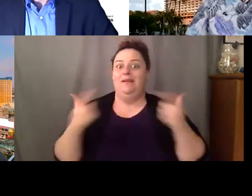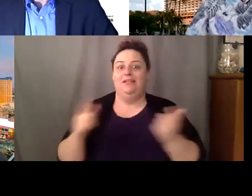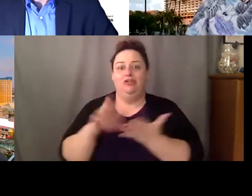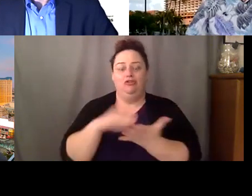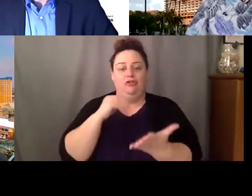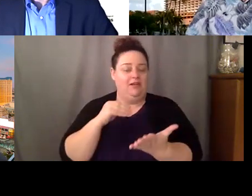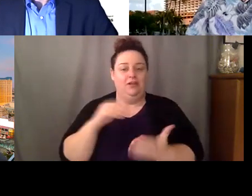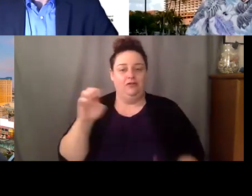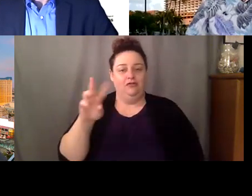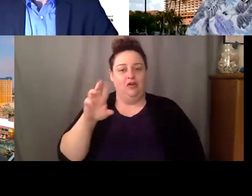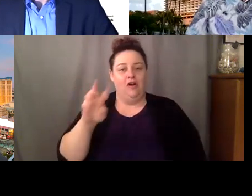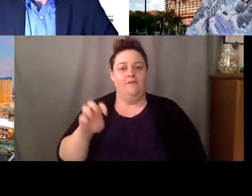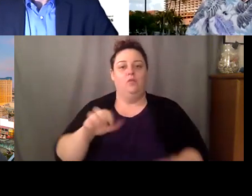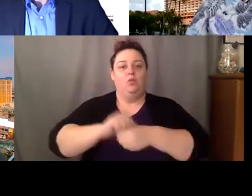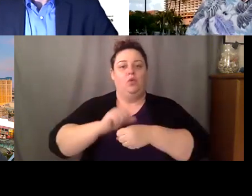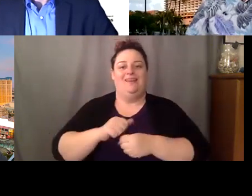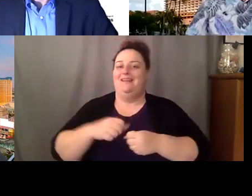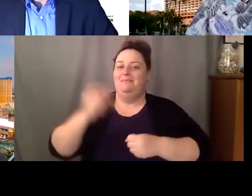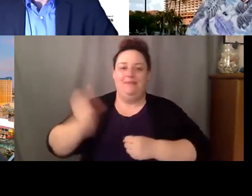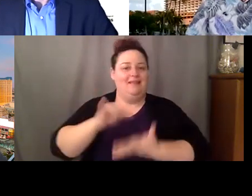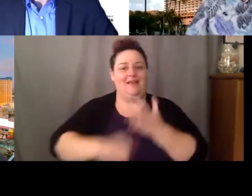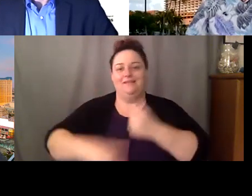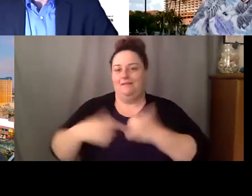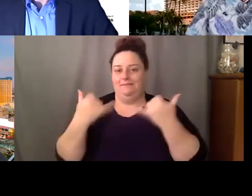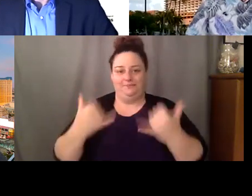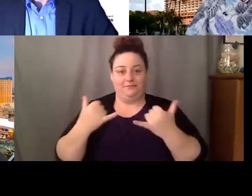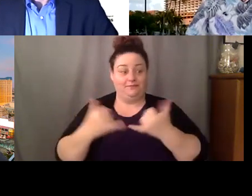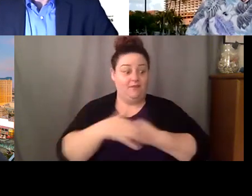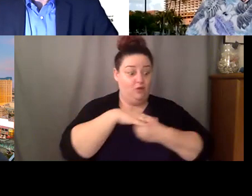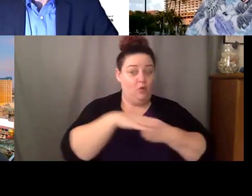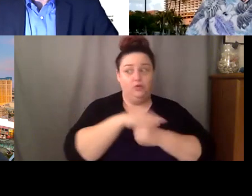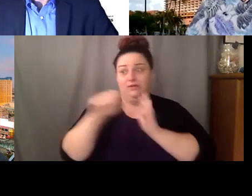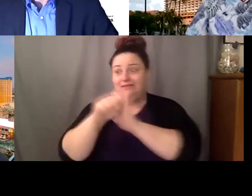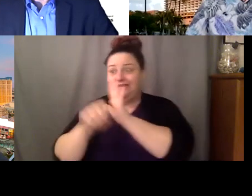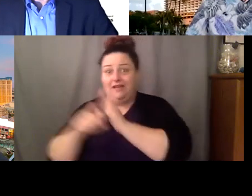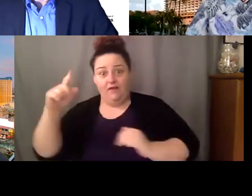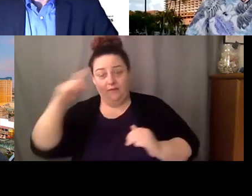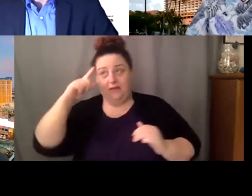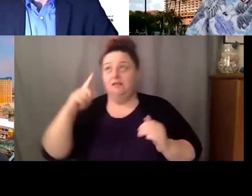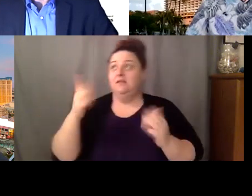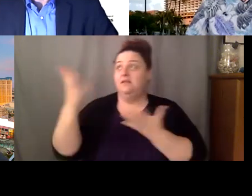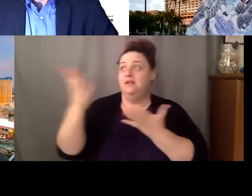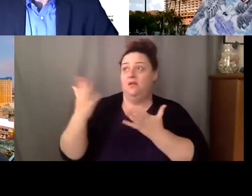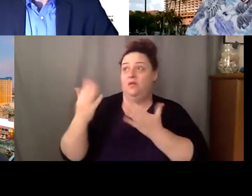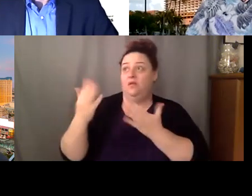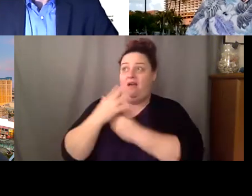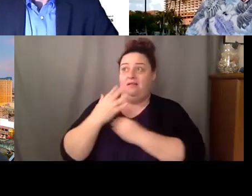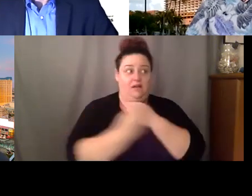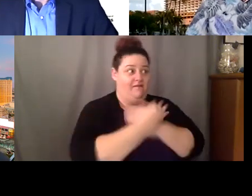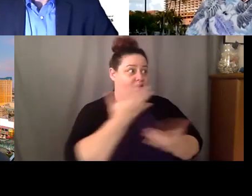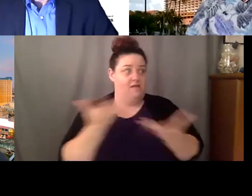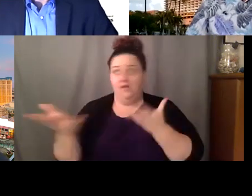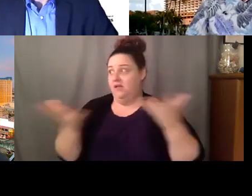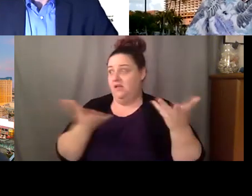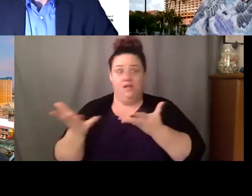the current. And literally based on what local and state government was advising us. We had to